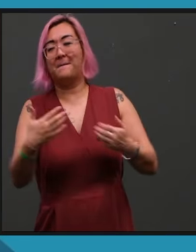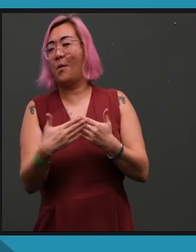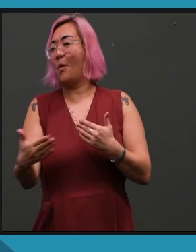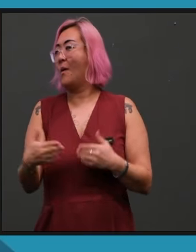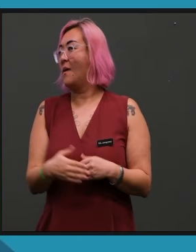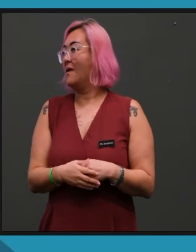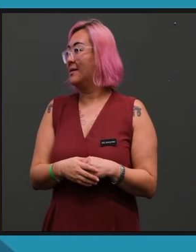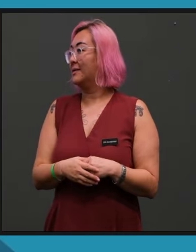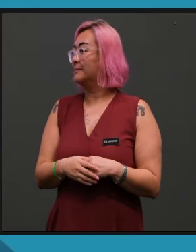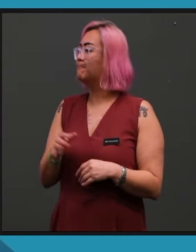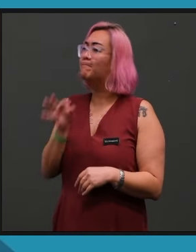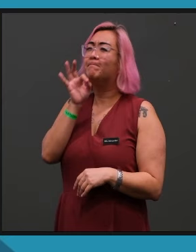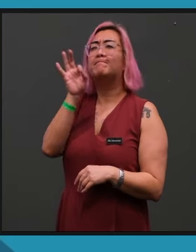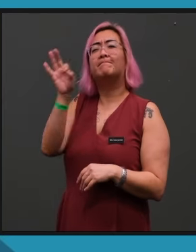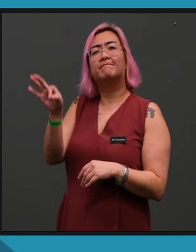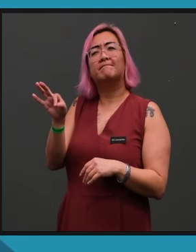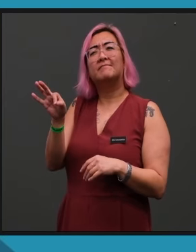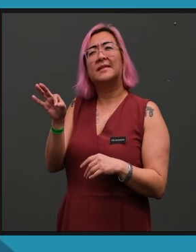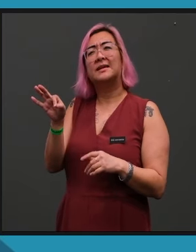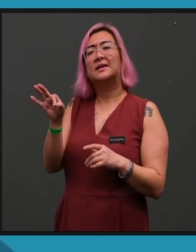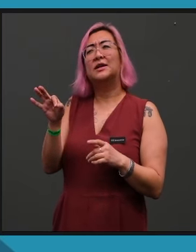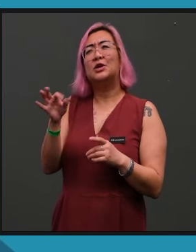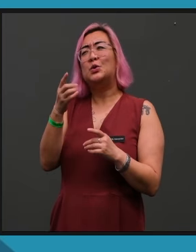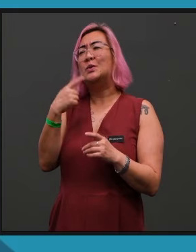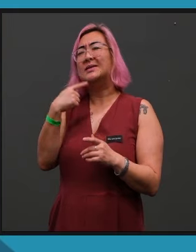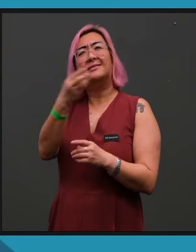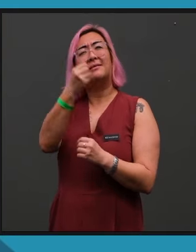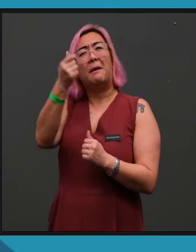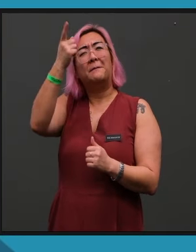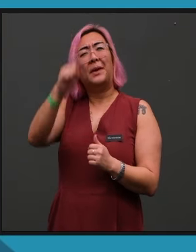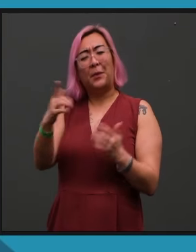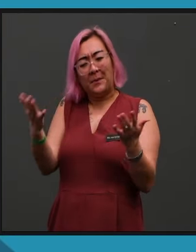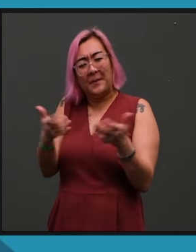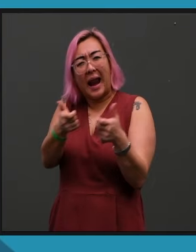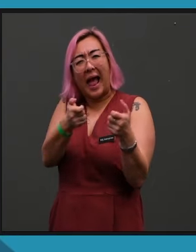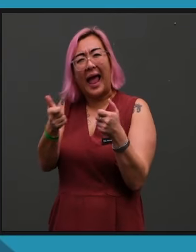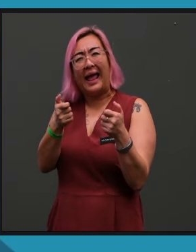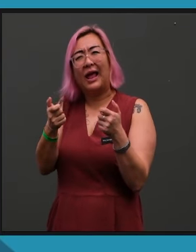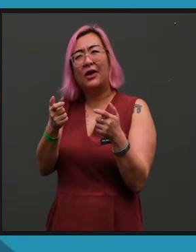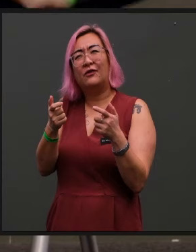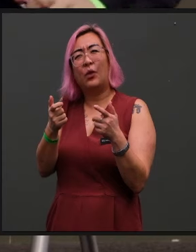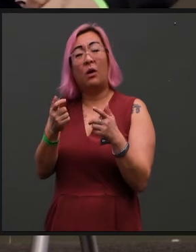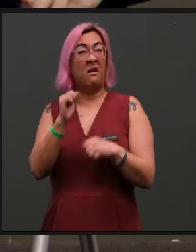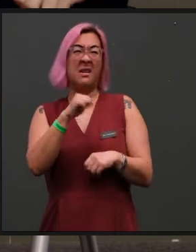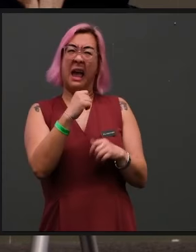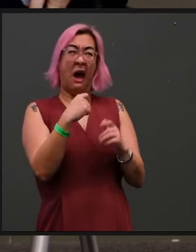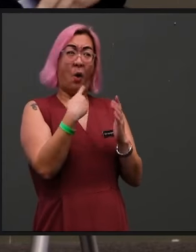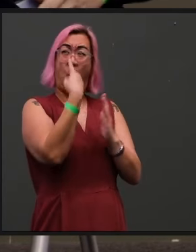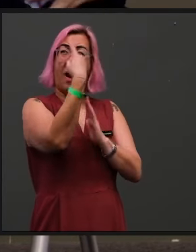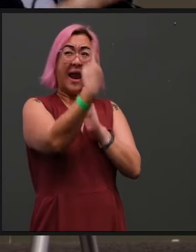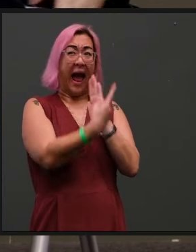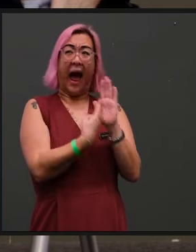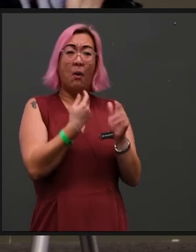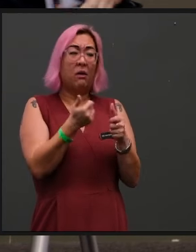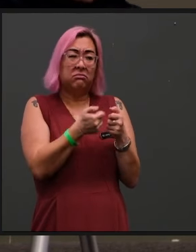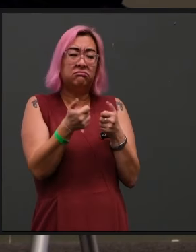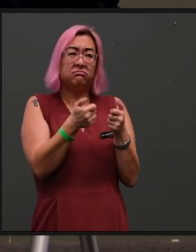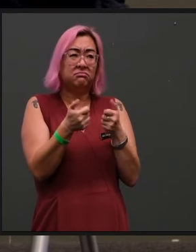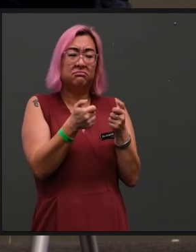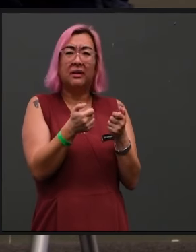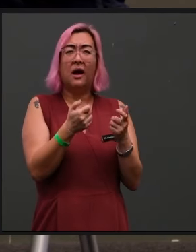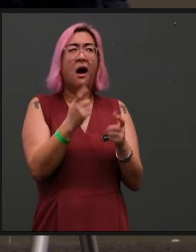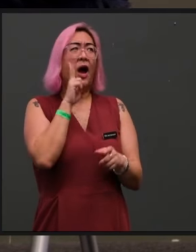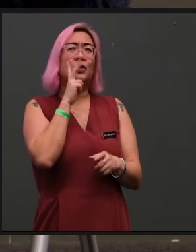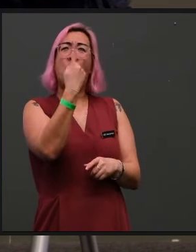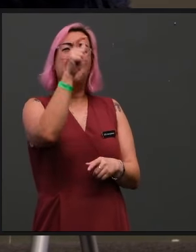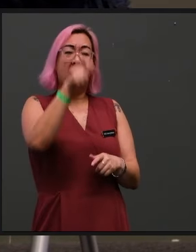was the play times you said some people had playing in the game jam, like the game jam version? Over an hour. I don't know how. I saw someone take 2 hours to play